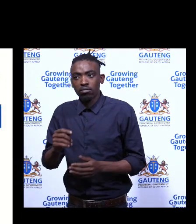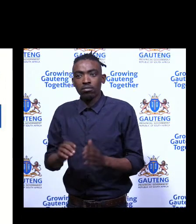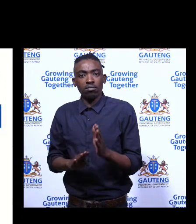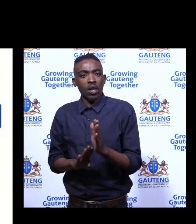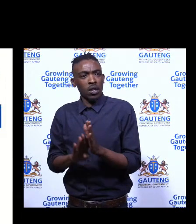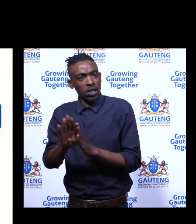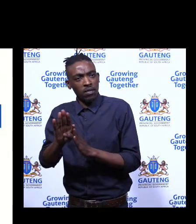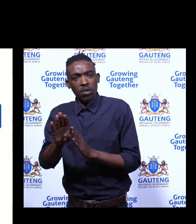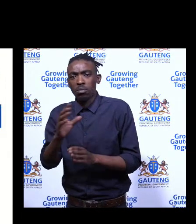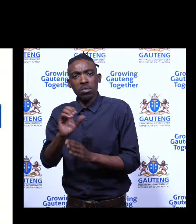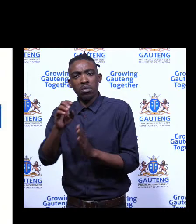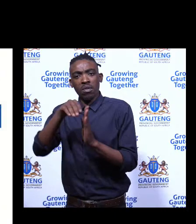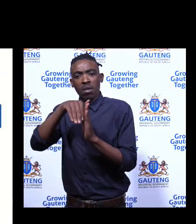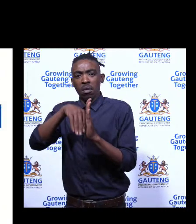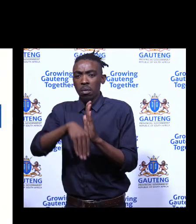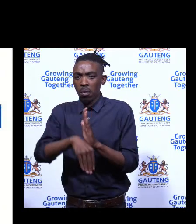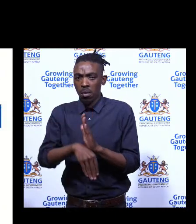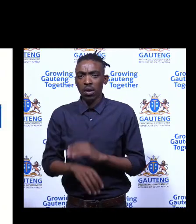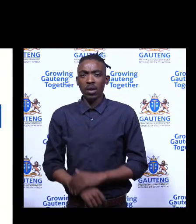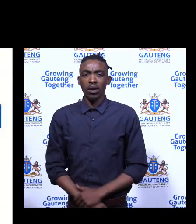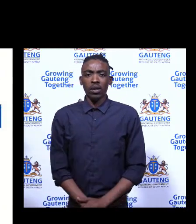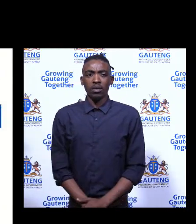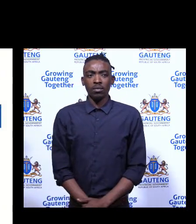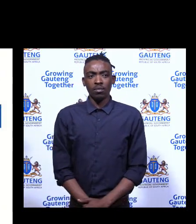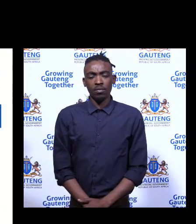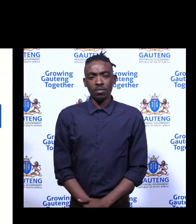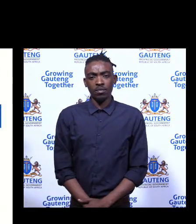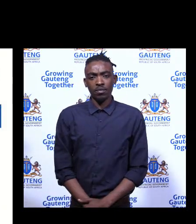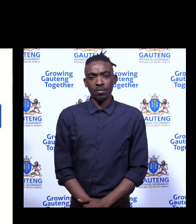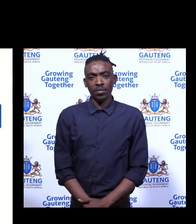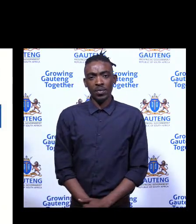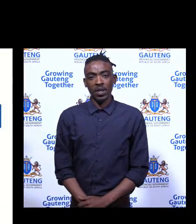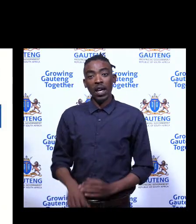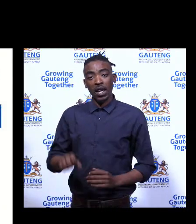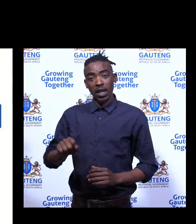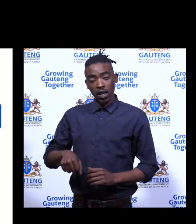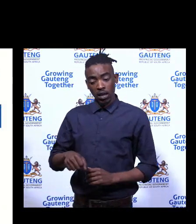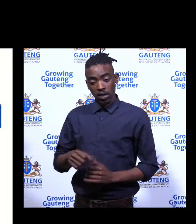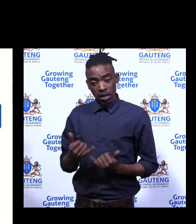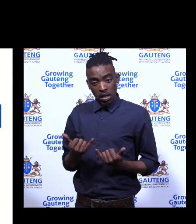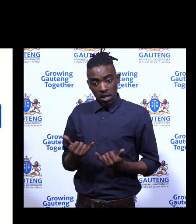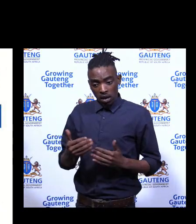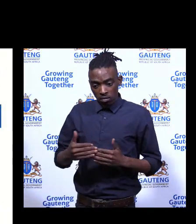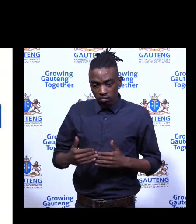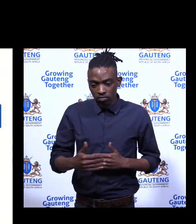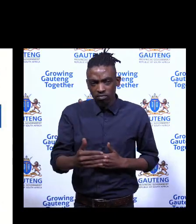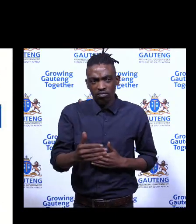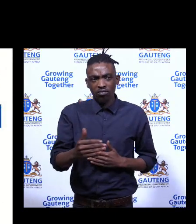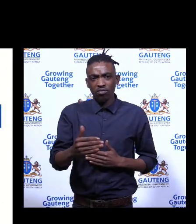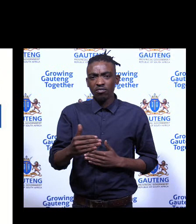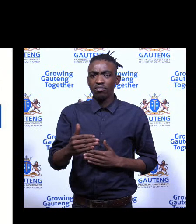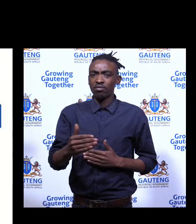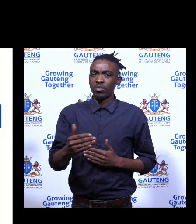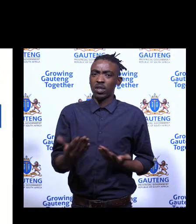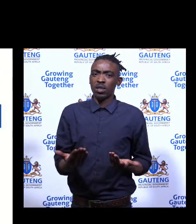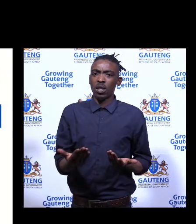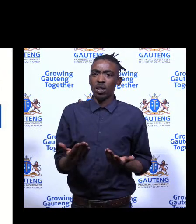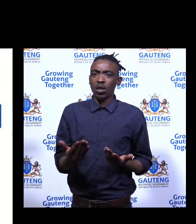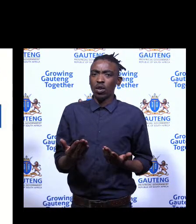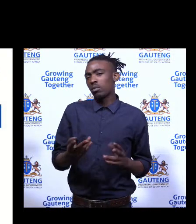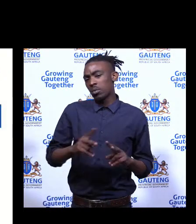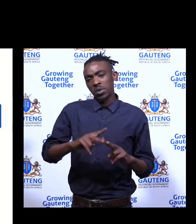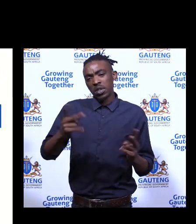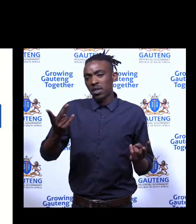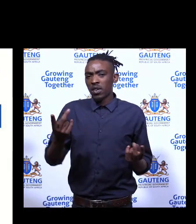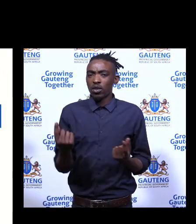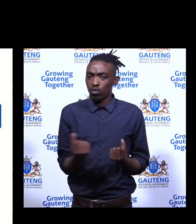in this way, we would also be doing things differently. We know we have norms and standards